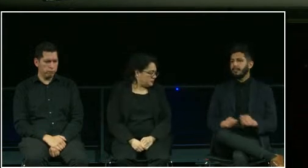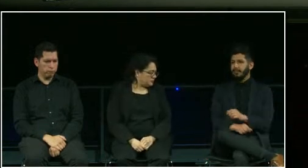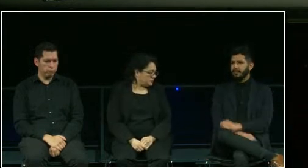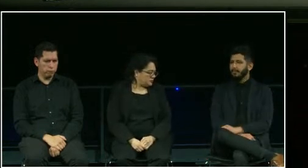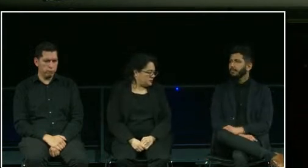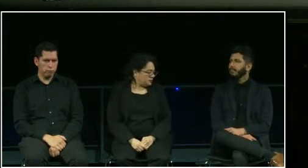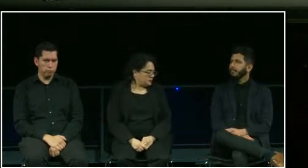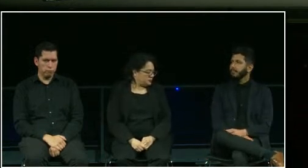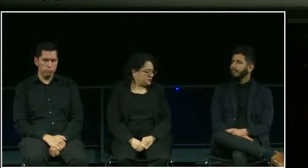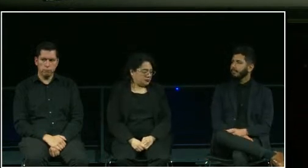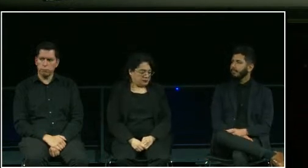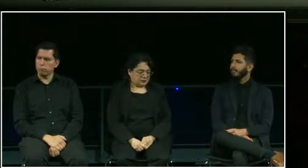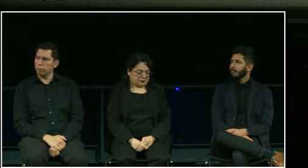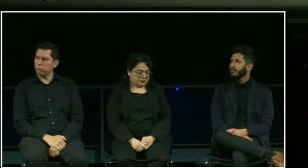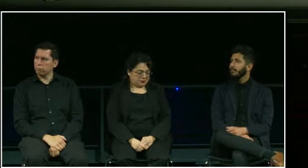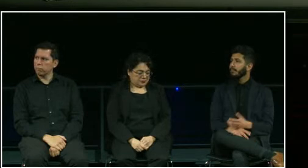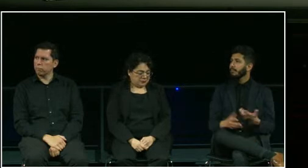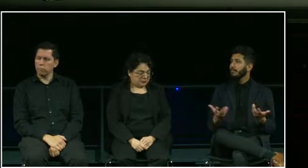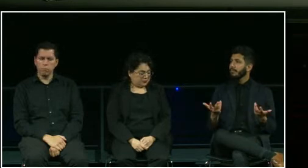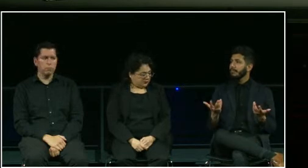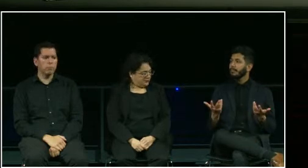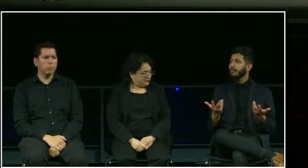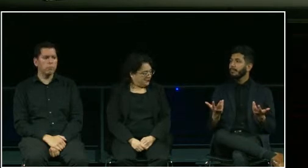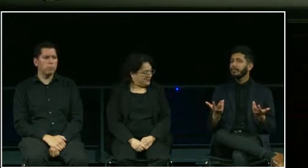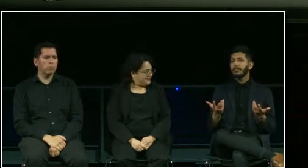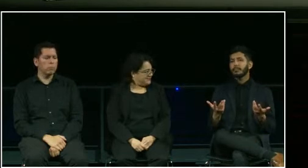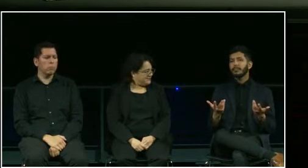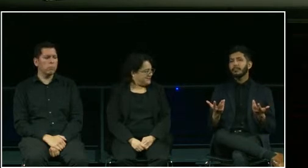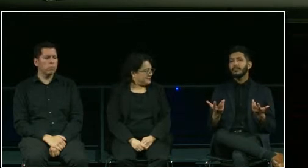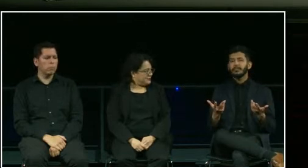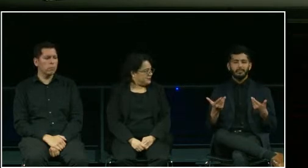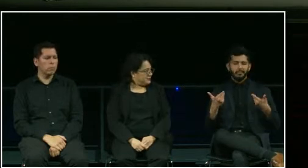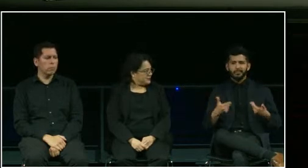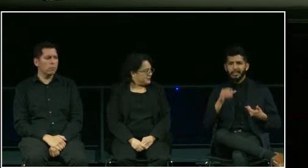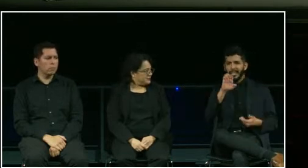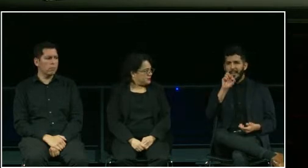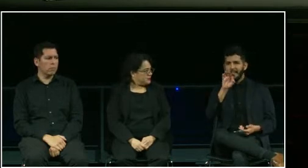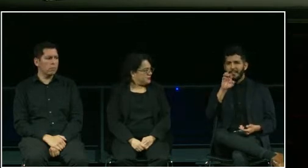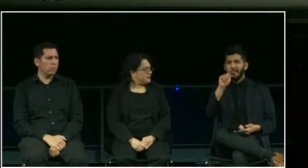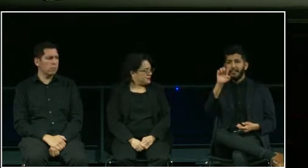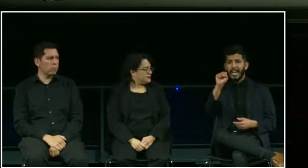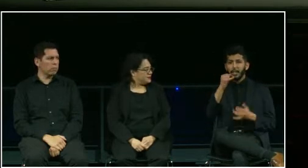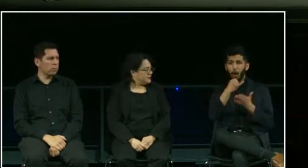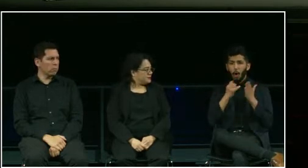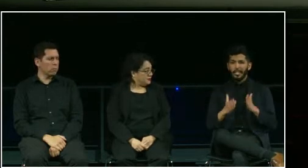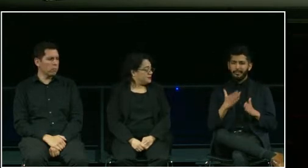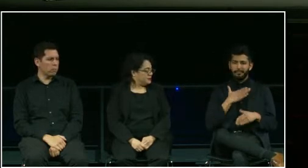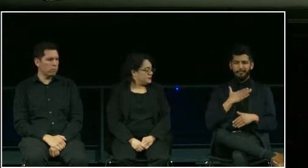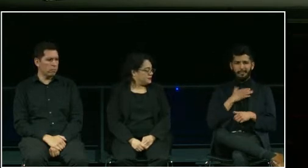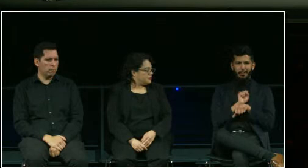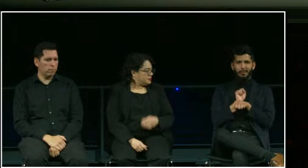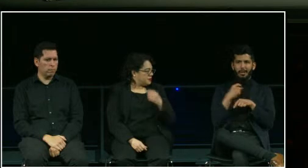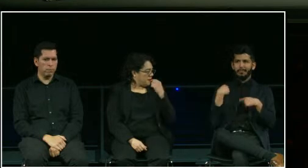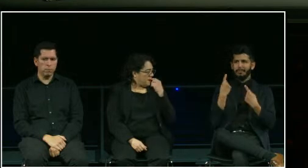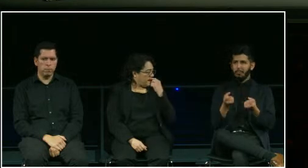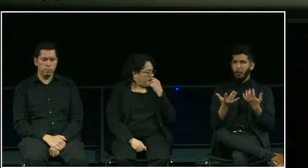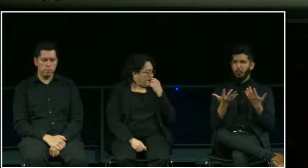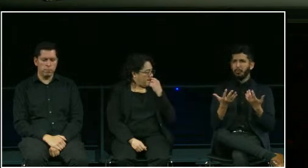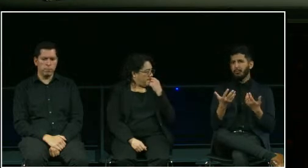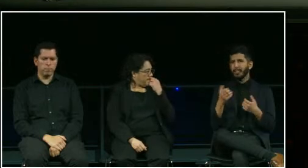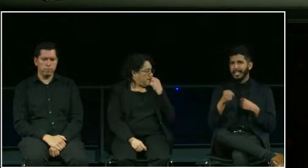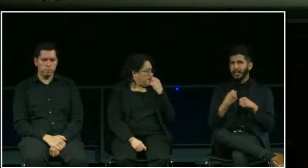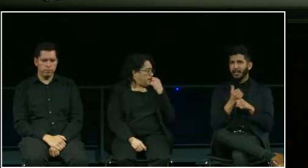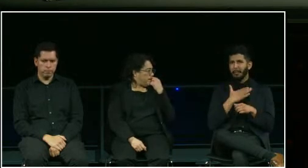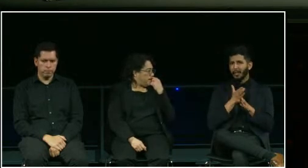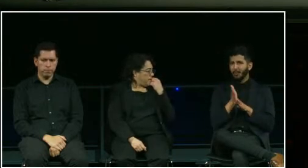Some very moving tellings. So as an effects artist, which is what I've been most of my career, and visual effects